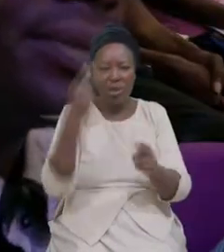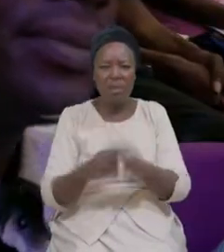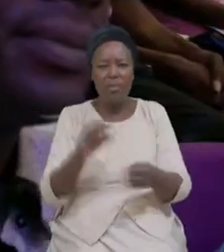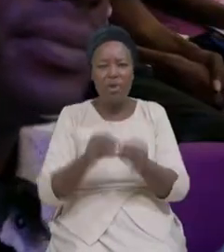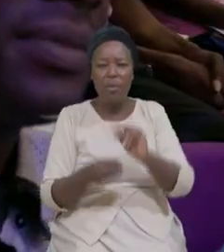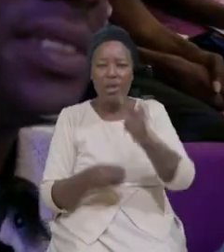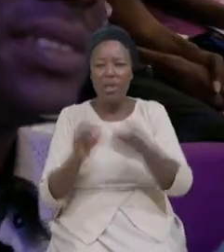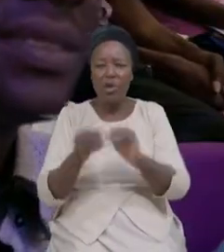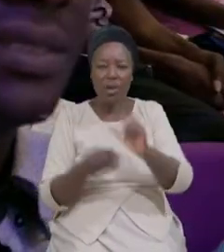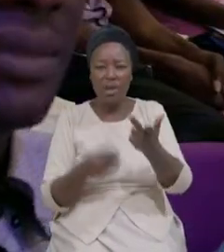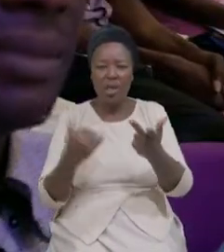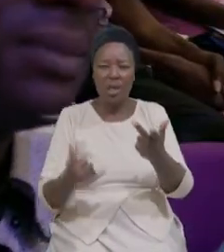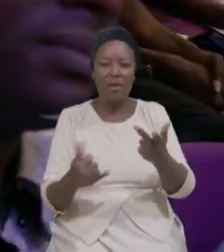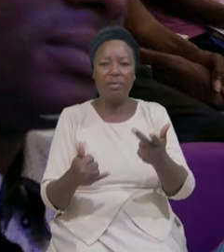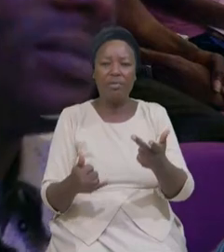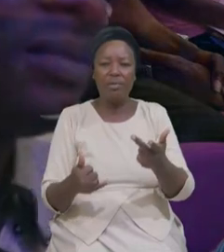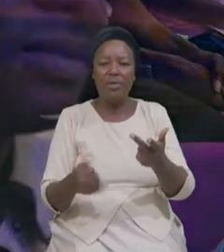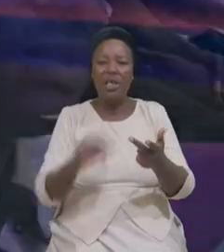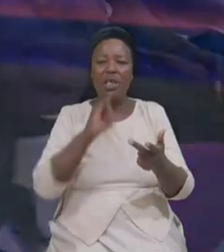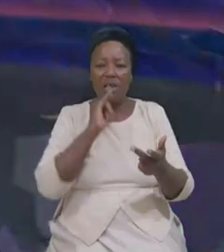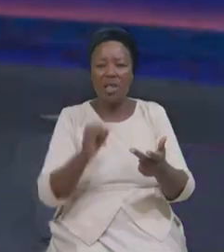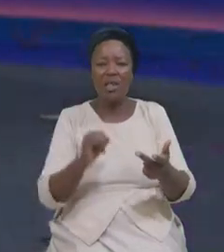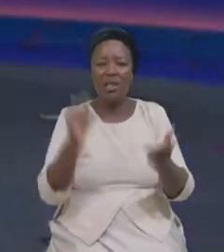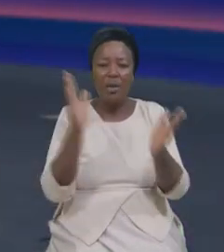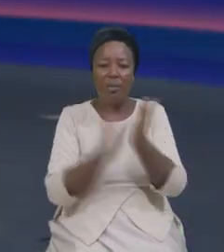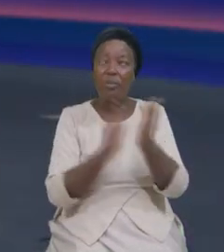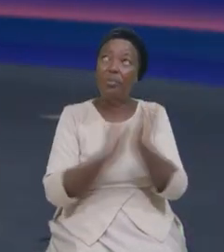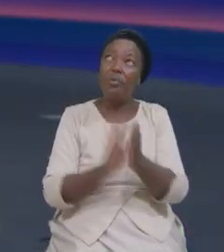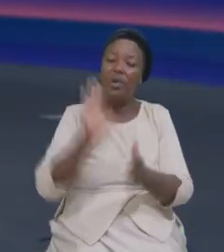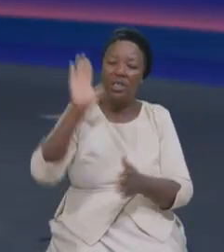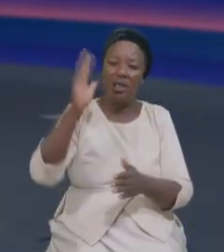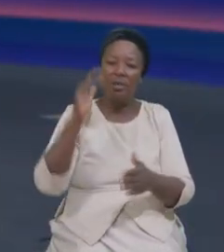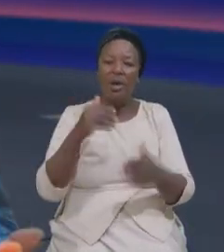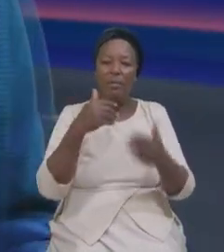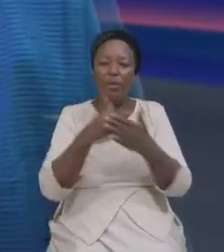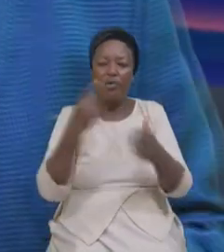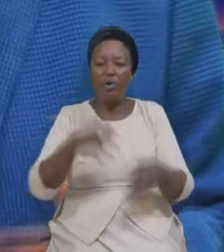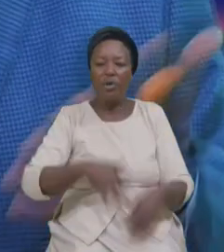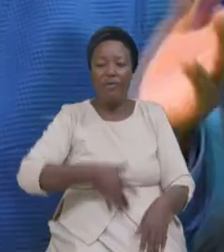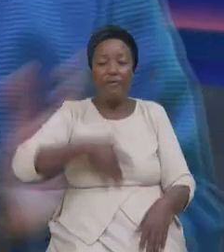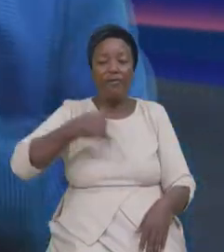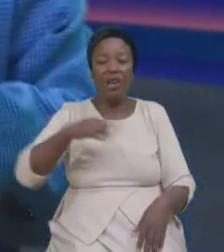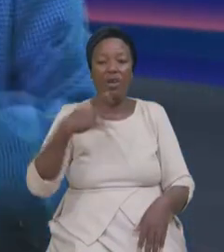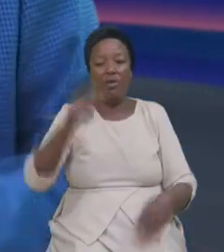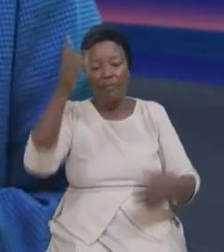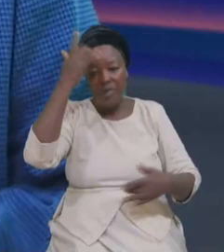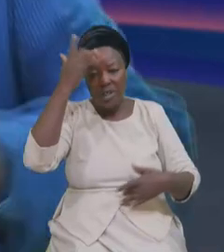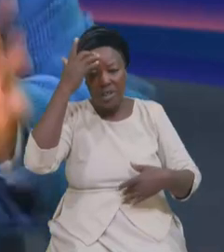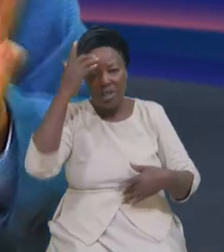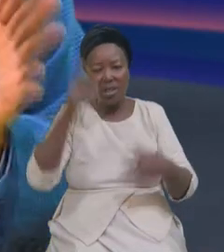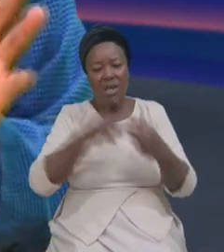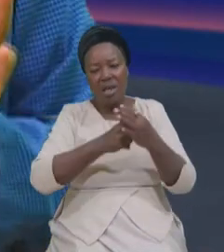there. Number three is praise him before the feeling of diseases depart. Praise